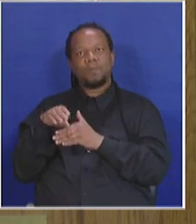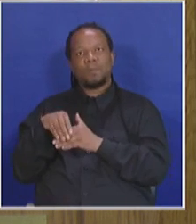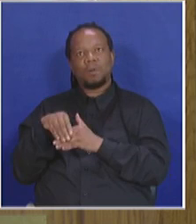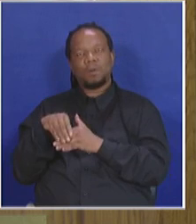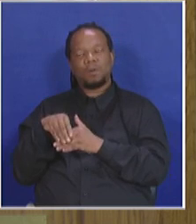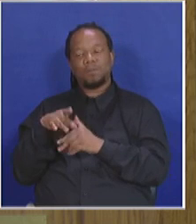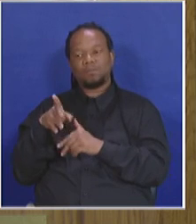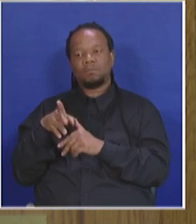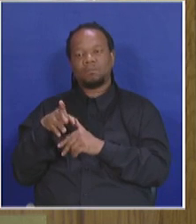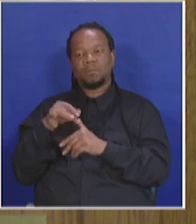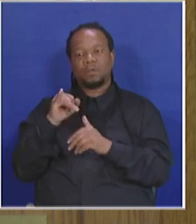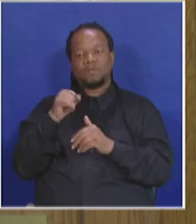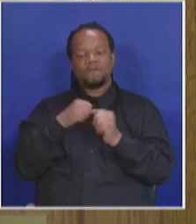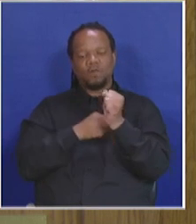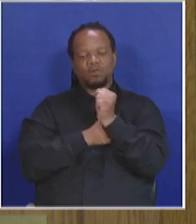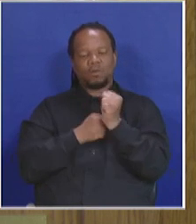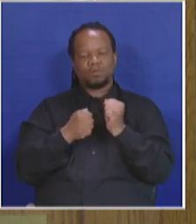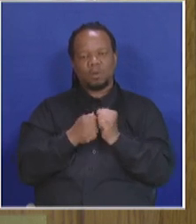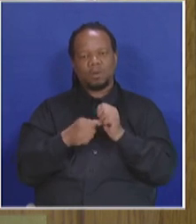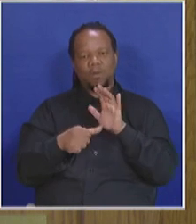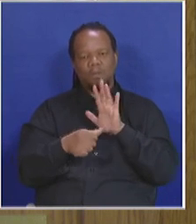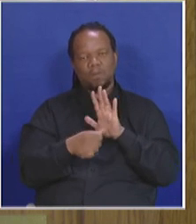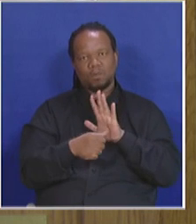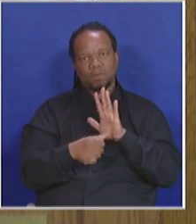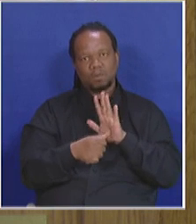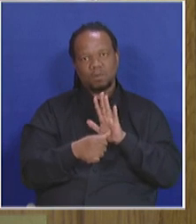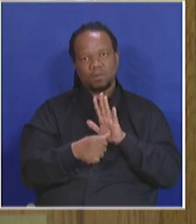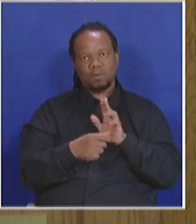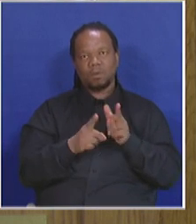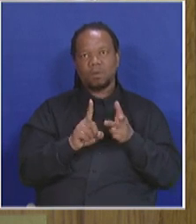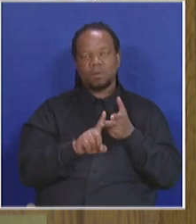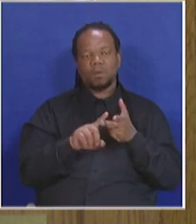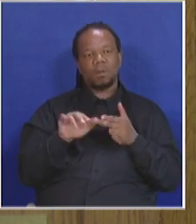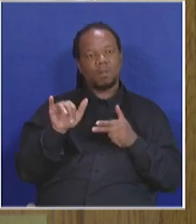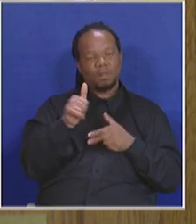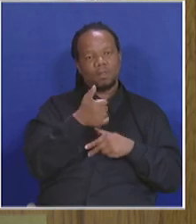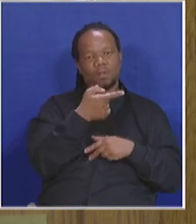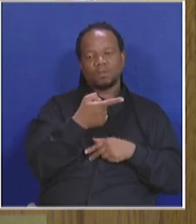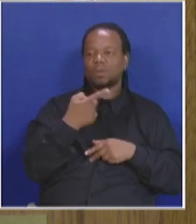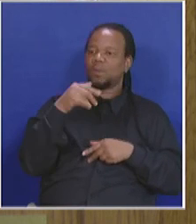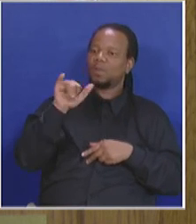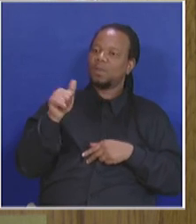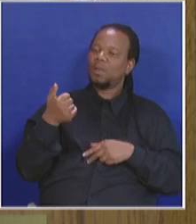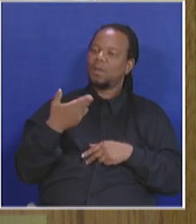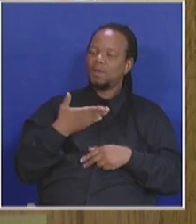important, but also agree with the points made by Ntate Geila. He says